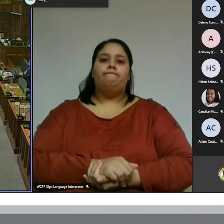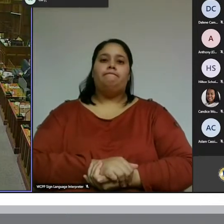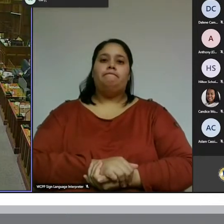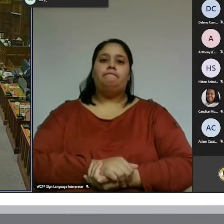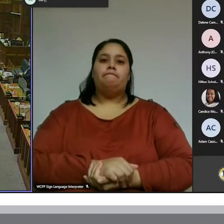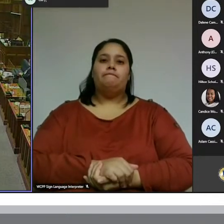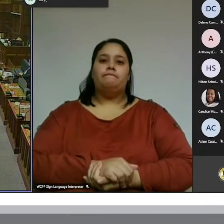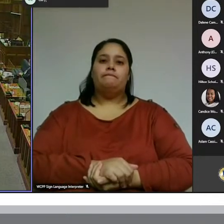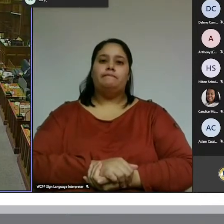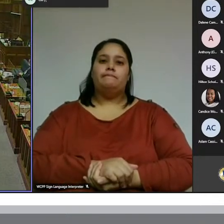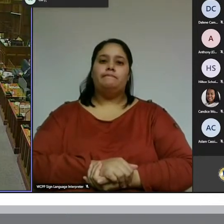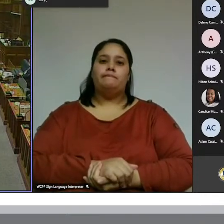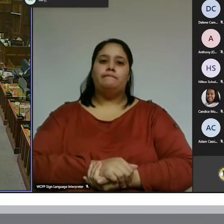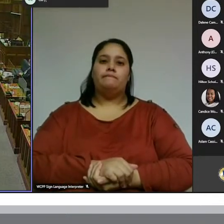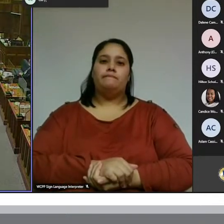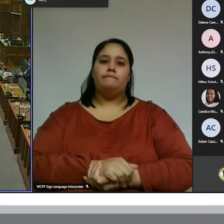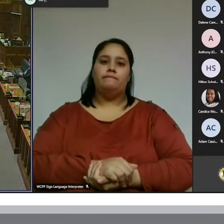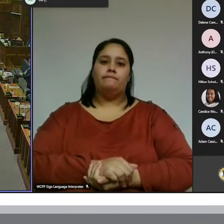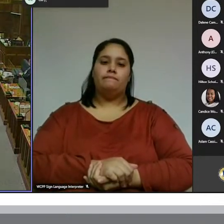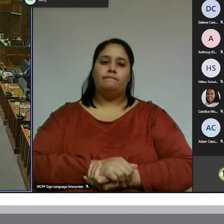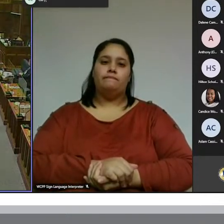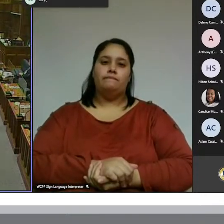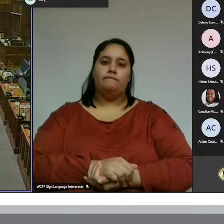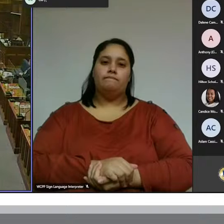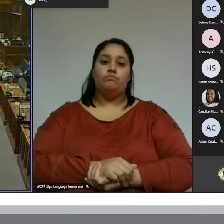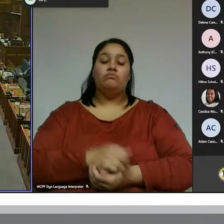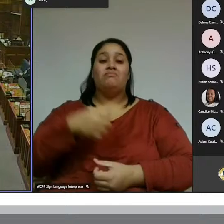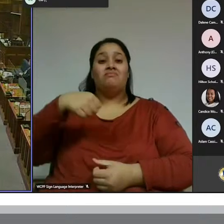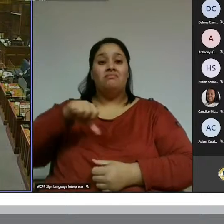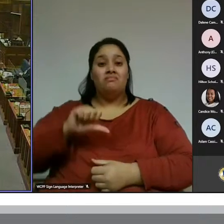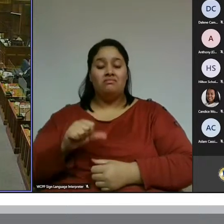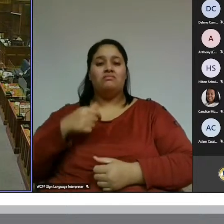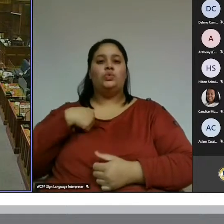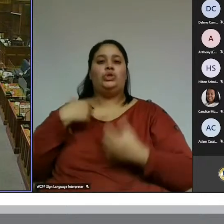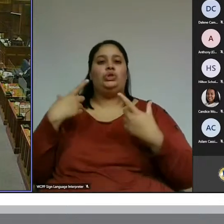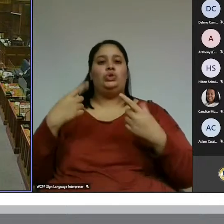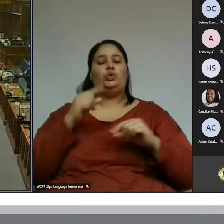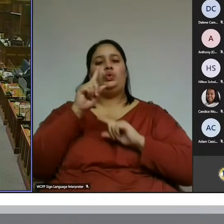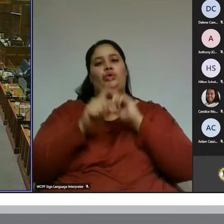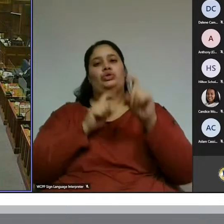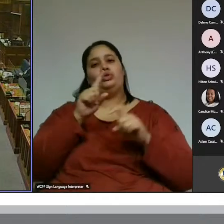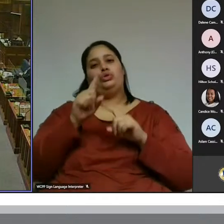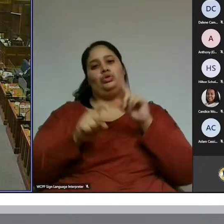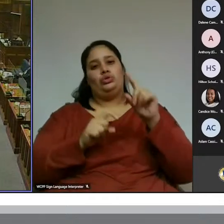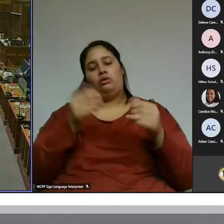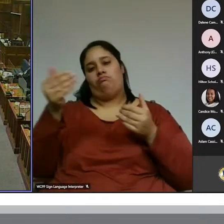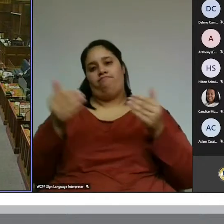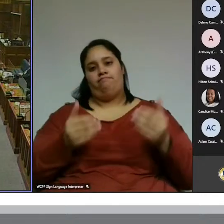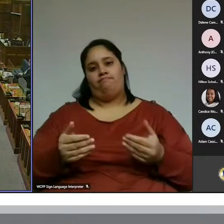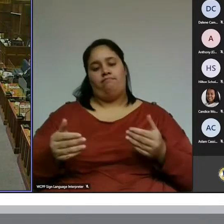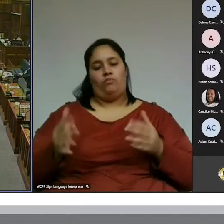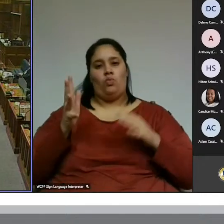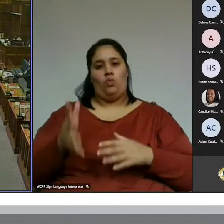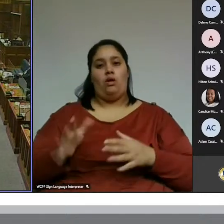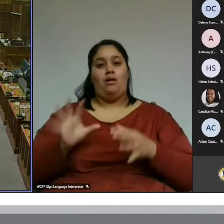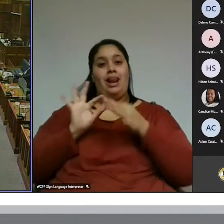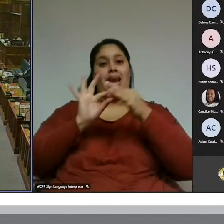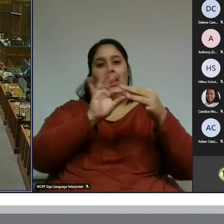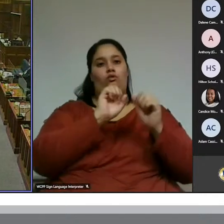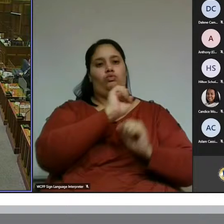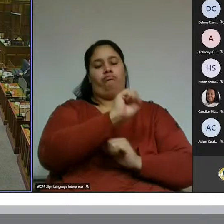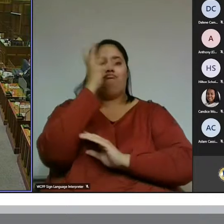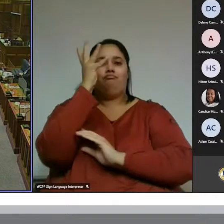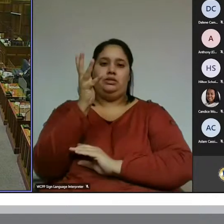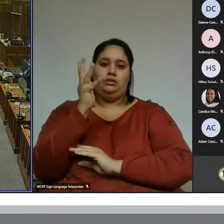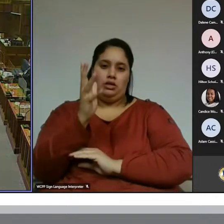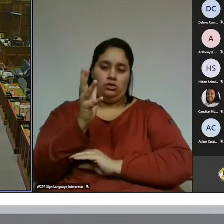Then we will facilitate questions regarding the presentation.